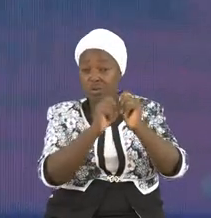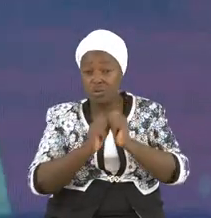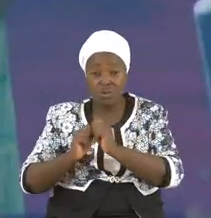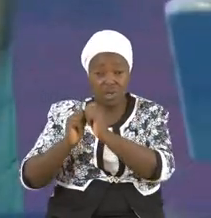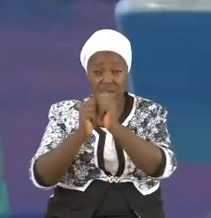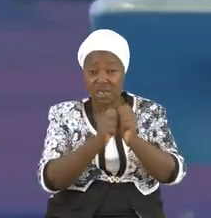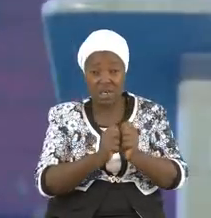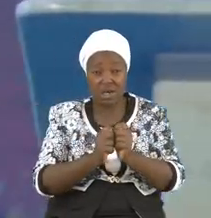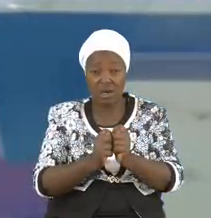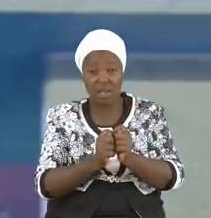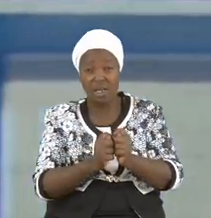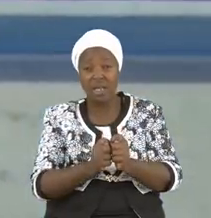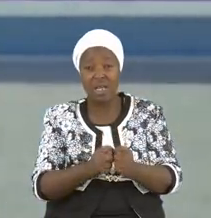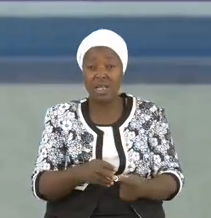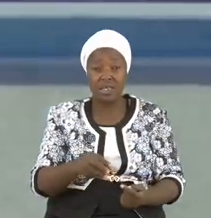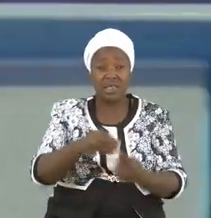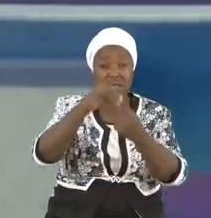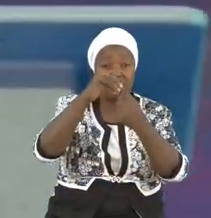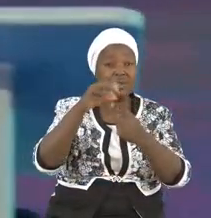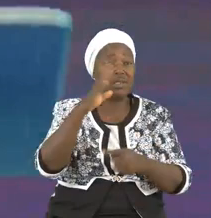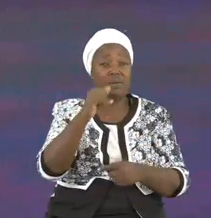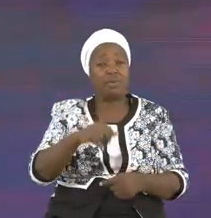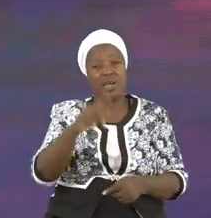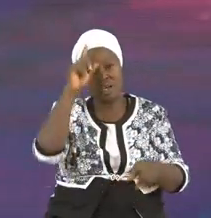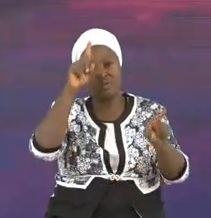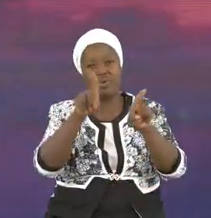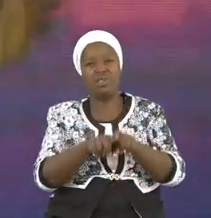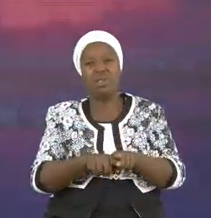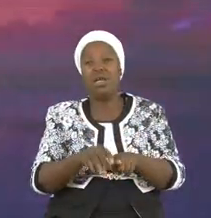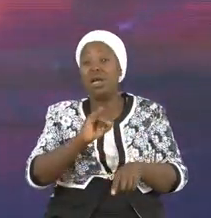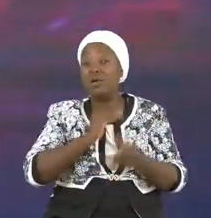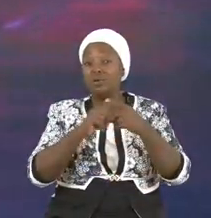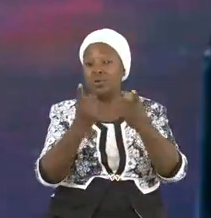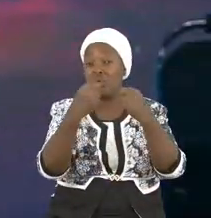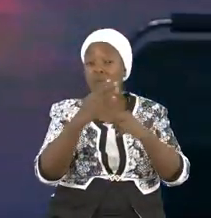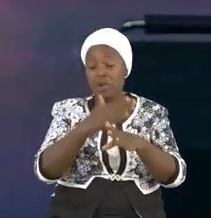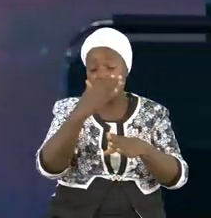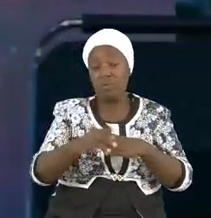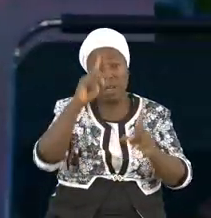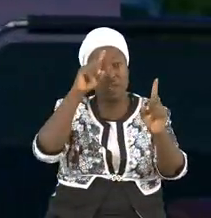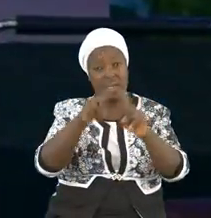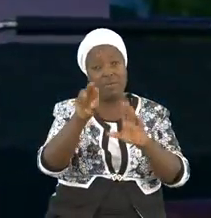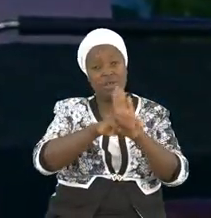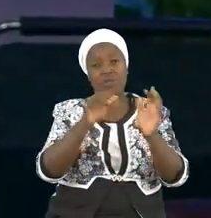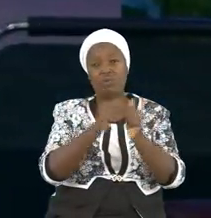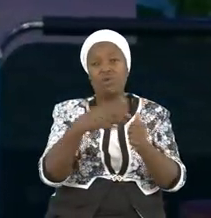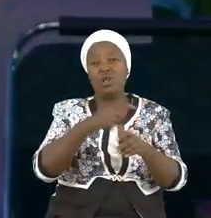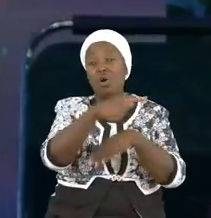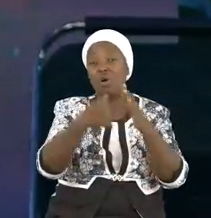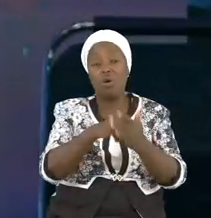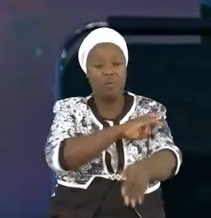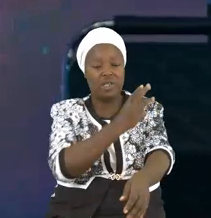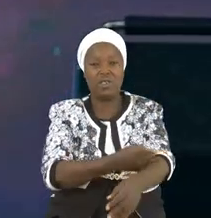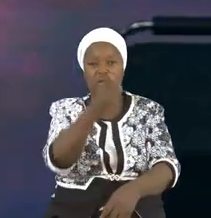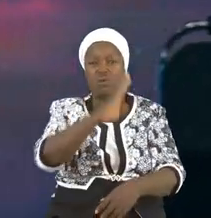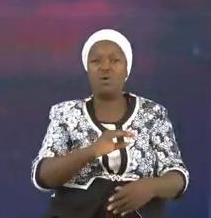I want to come in total agreement with the Almighty God. Reconciled.